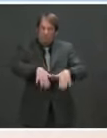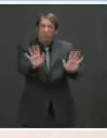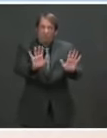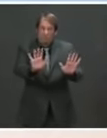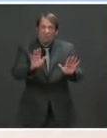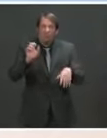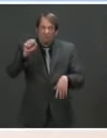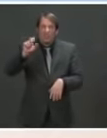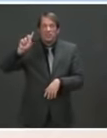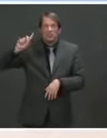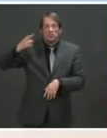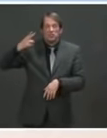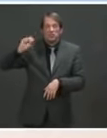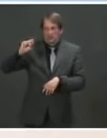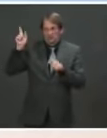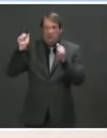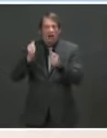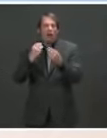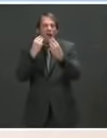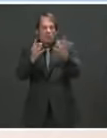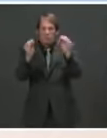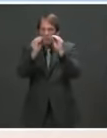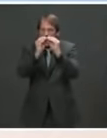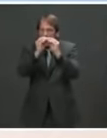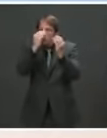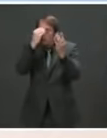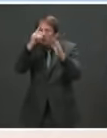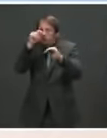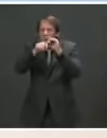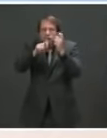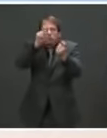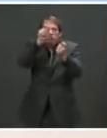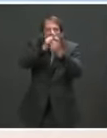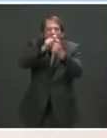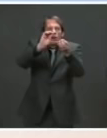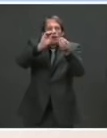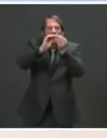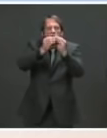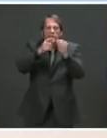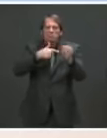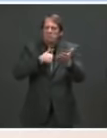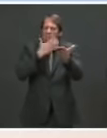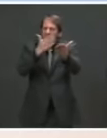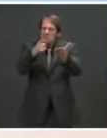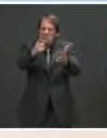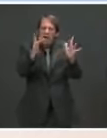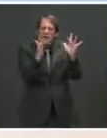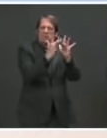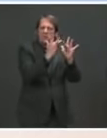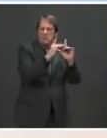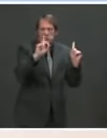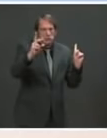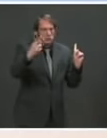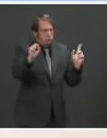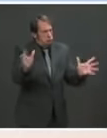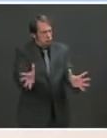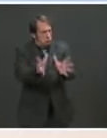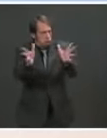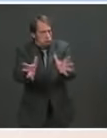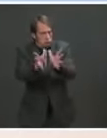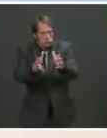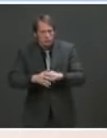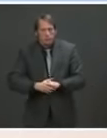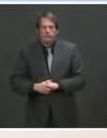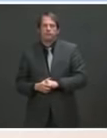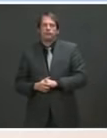specific numbers and data on all that front. So I'd certainly encourage you to keep talking to them. So also, you are opening up new facilities. One of the options that's